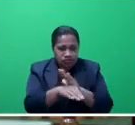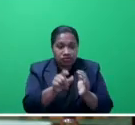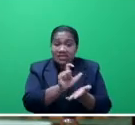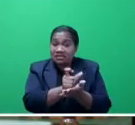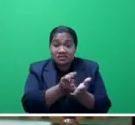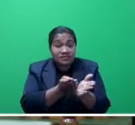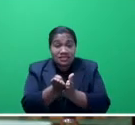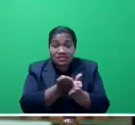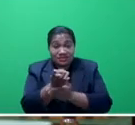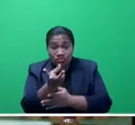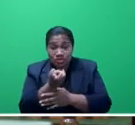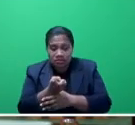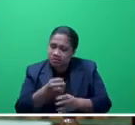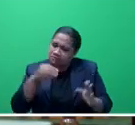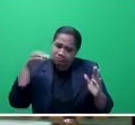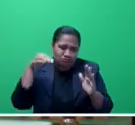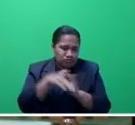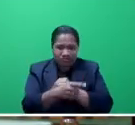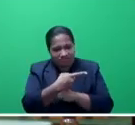salaries.